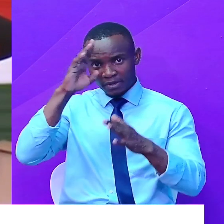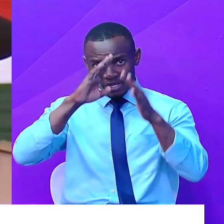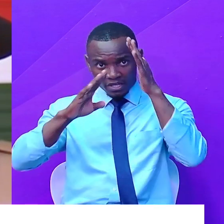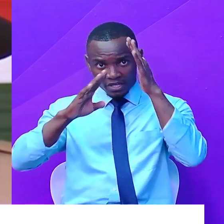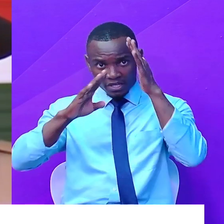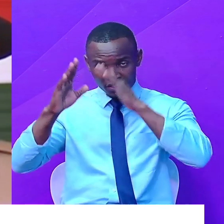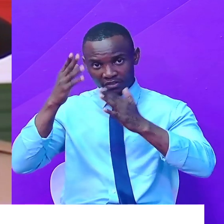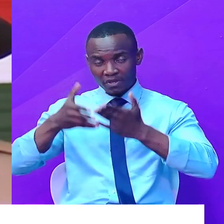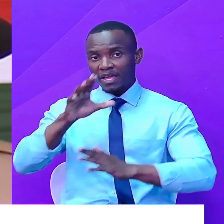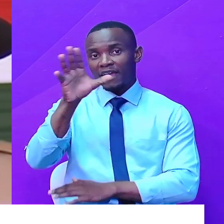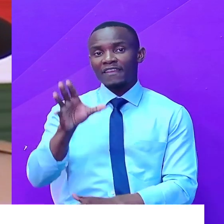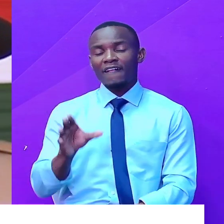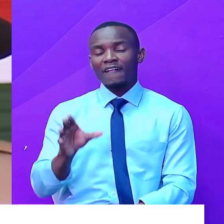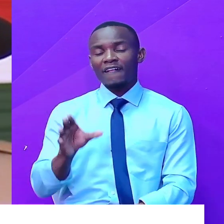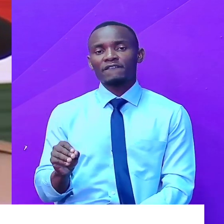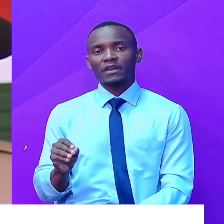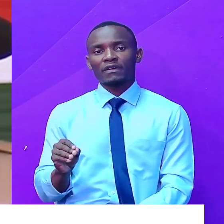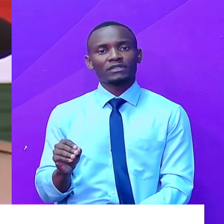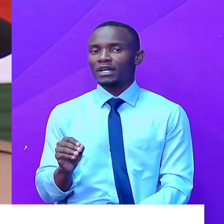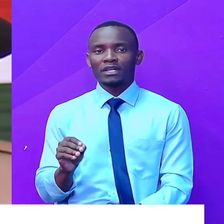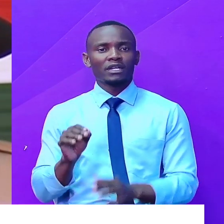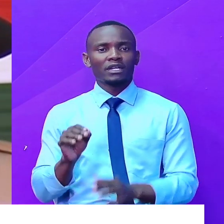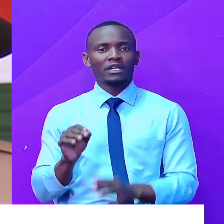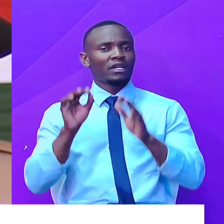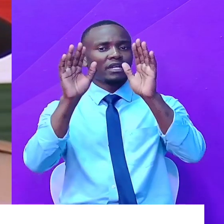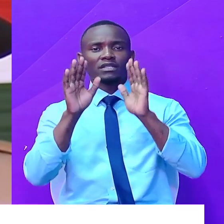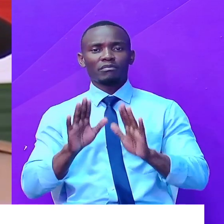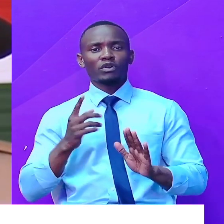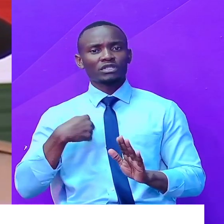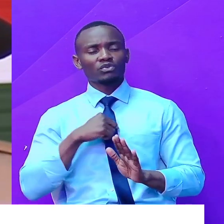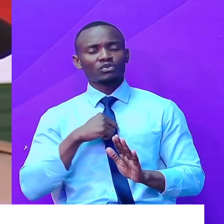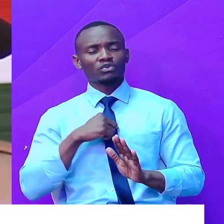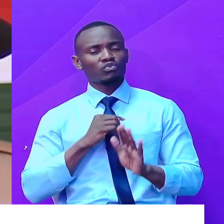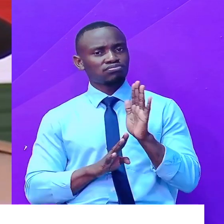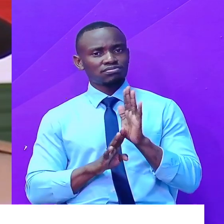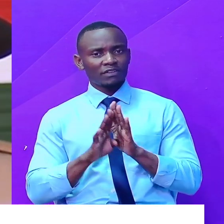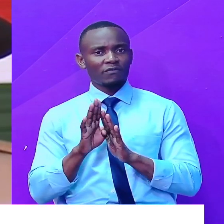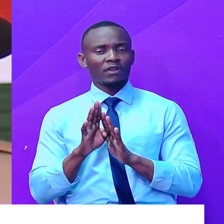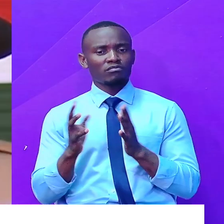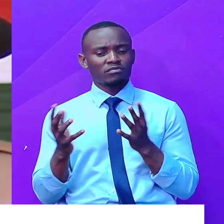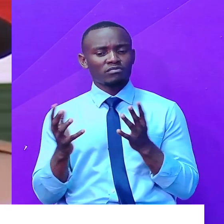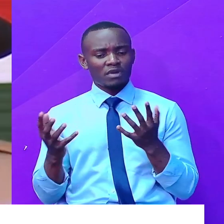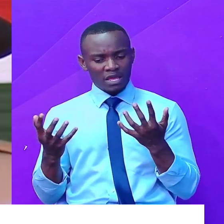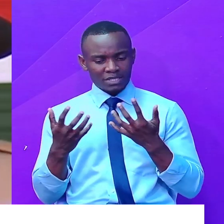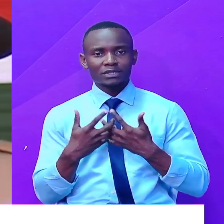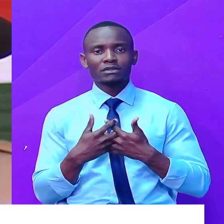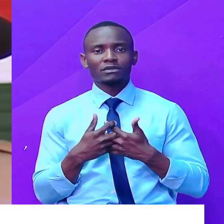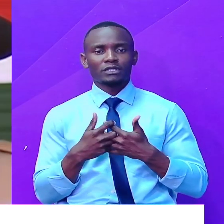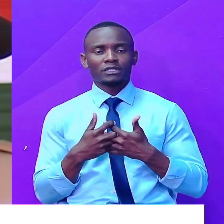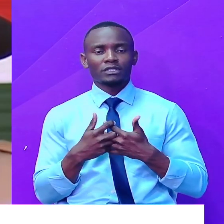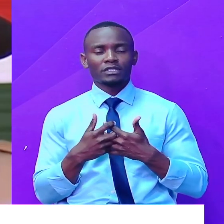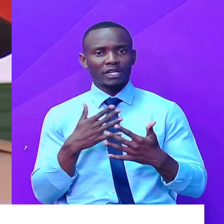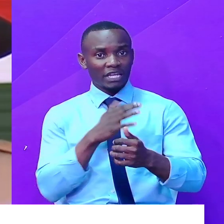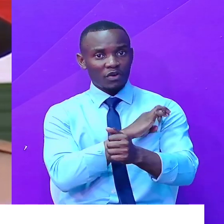continent, it is vital that we develop synergy in our efforts. I am on the view